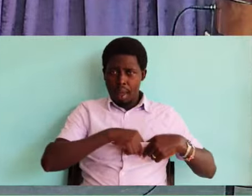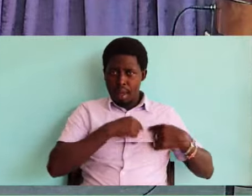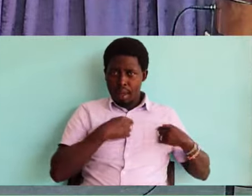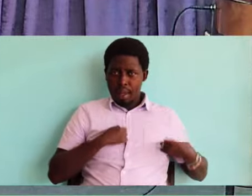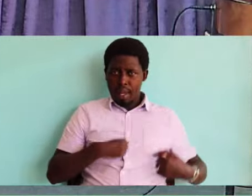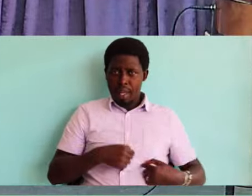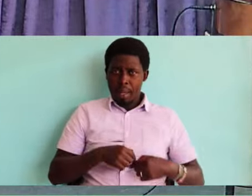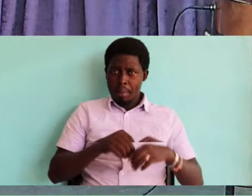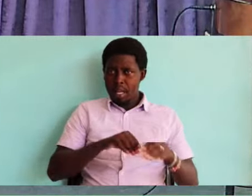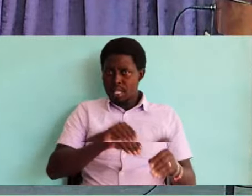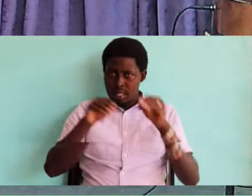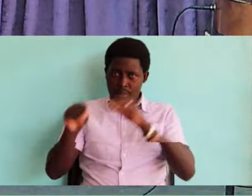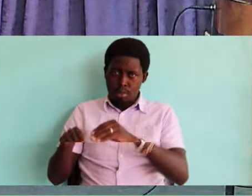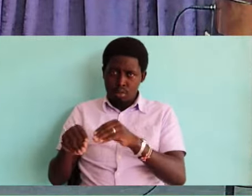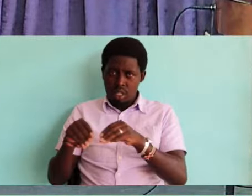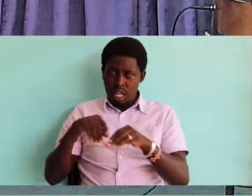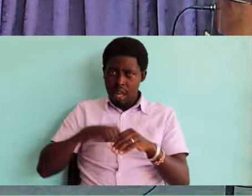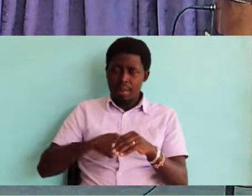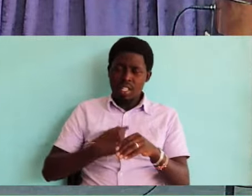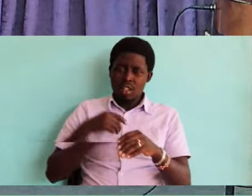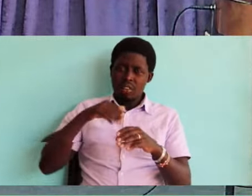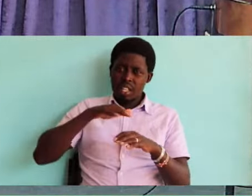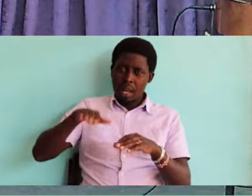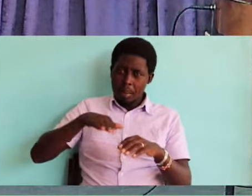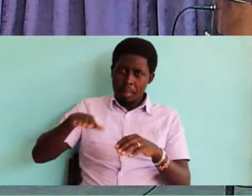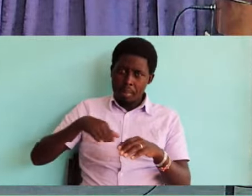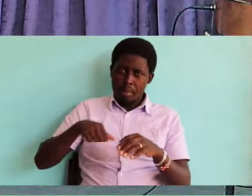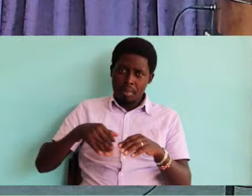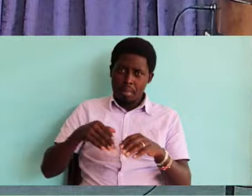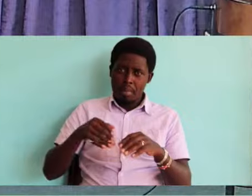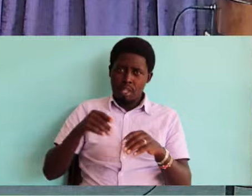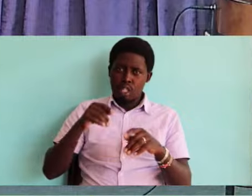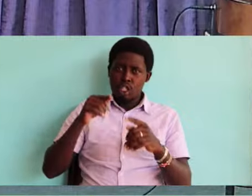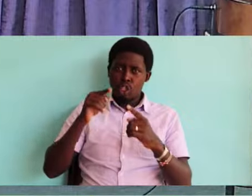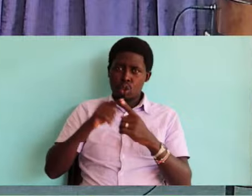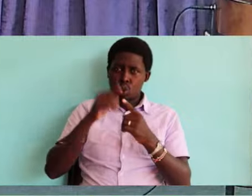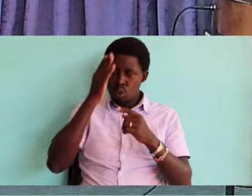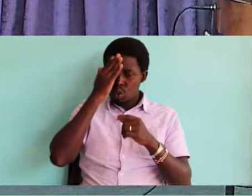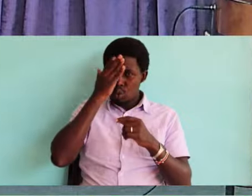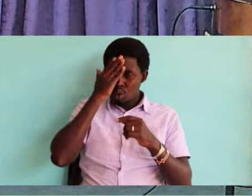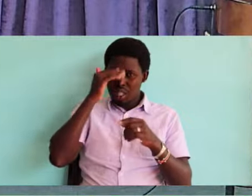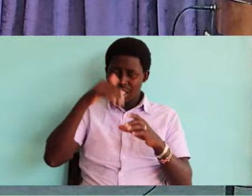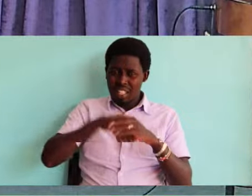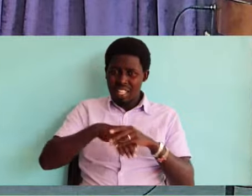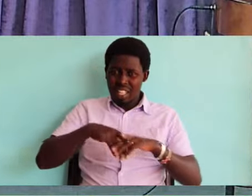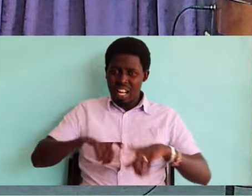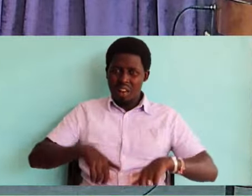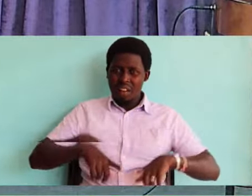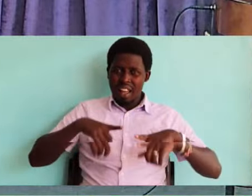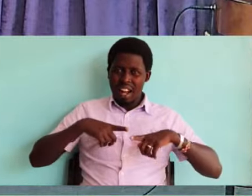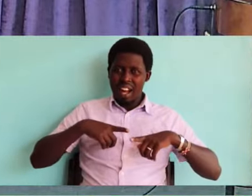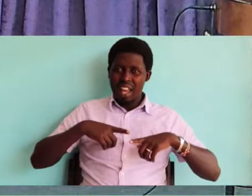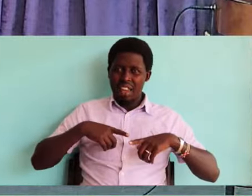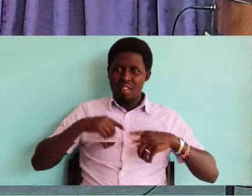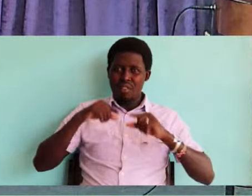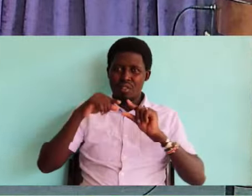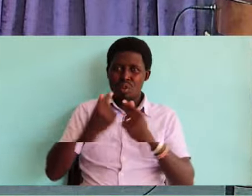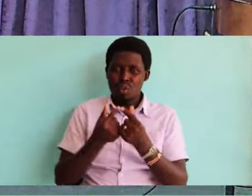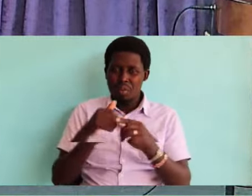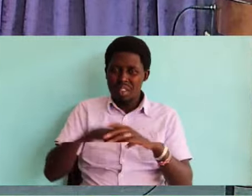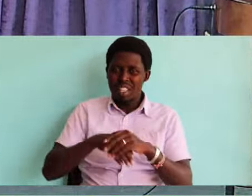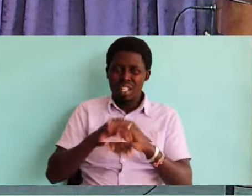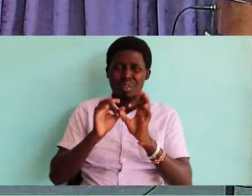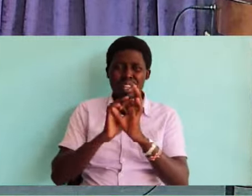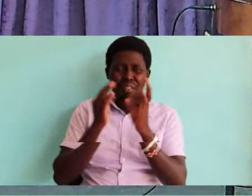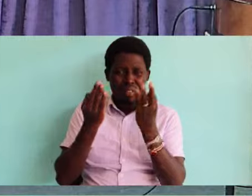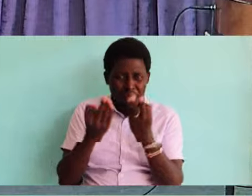in a place of accountability, in our life groups, in our shuja groups, in our families, in